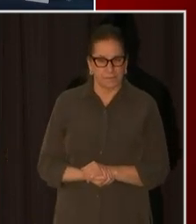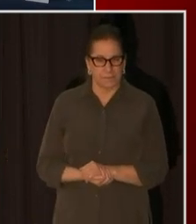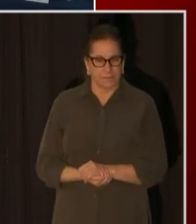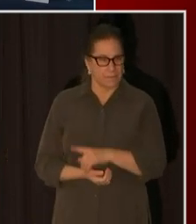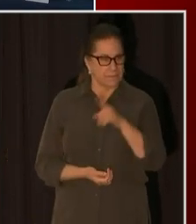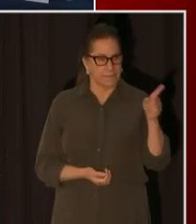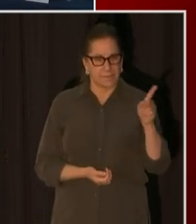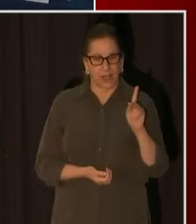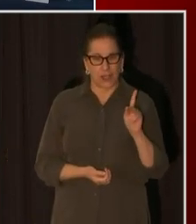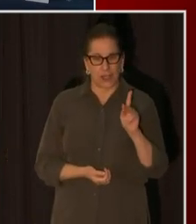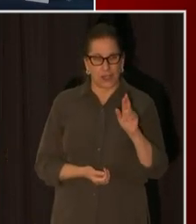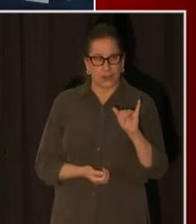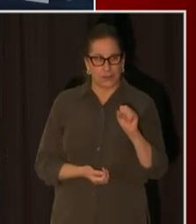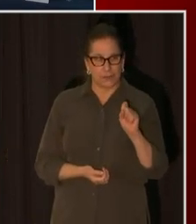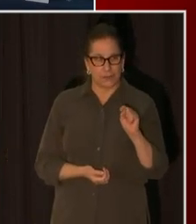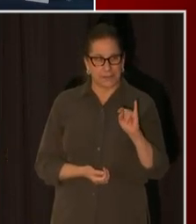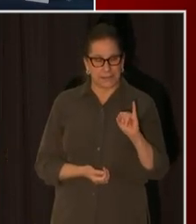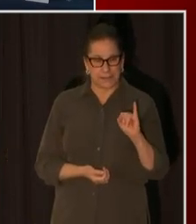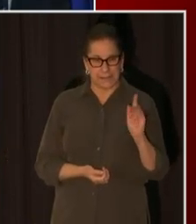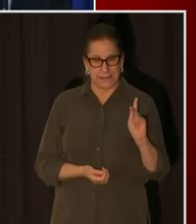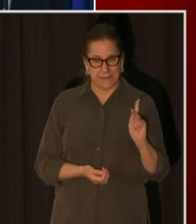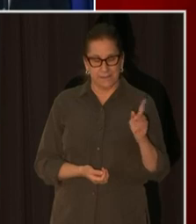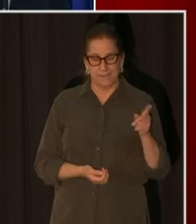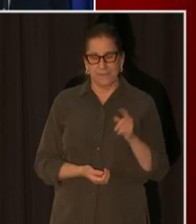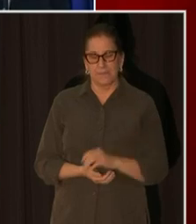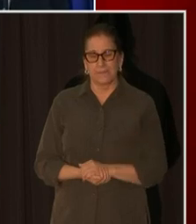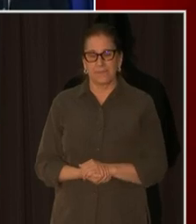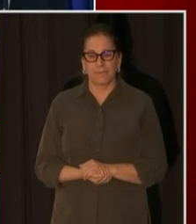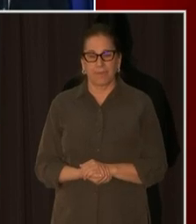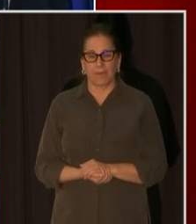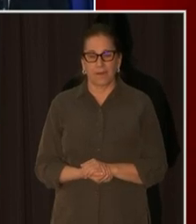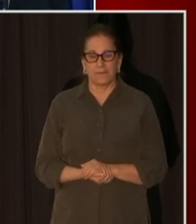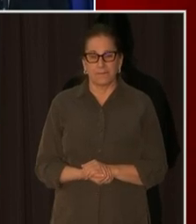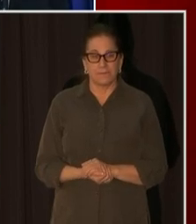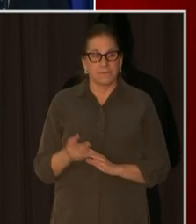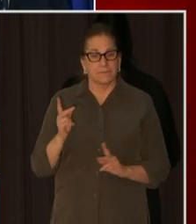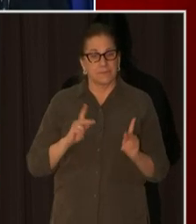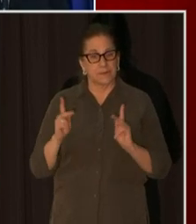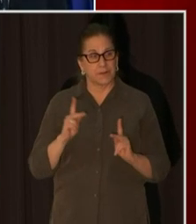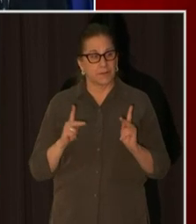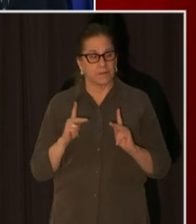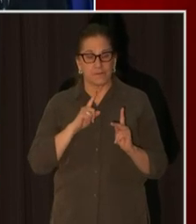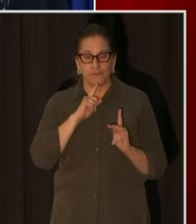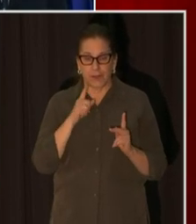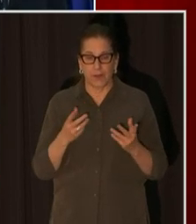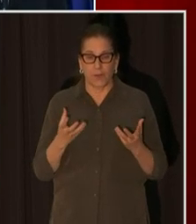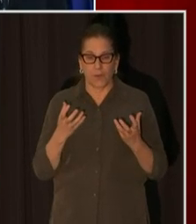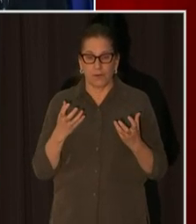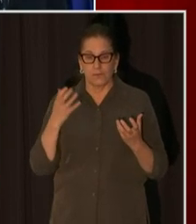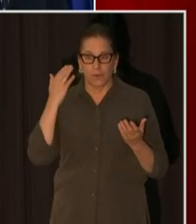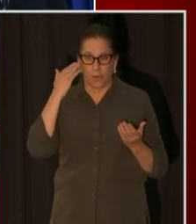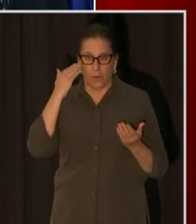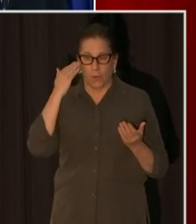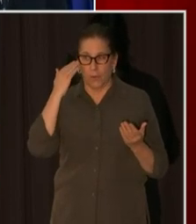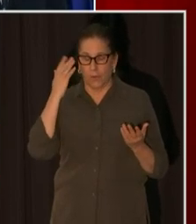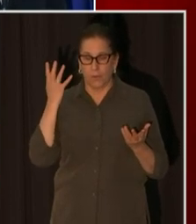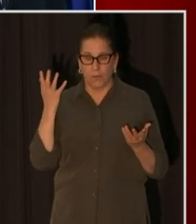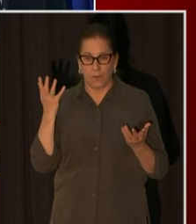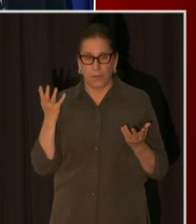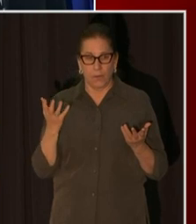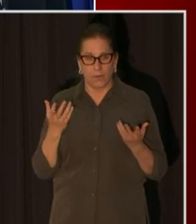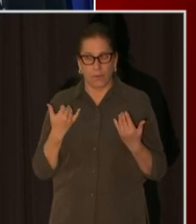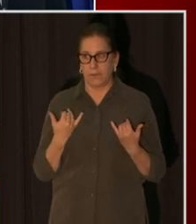together. Thanks for having me. Thank you, Ashley. Unique, are you still with us, Unique? I am